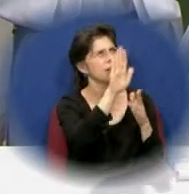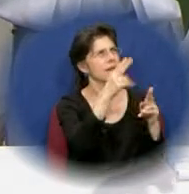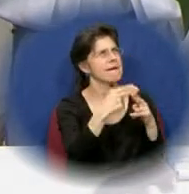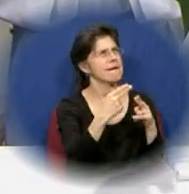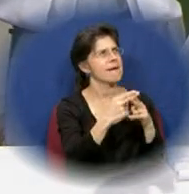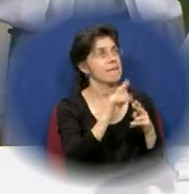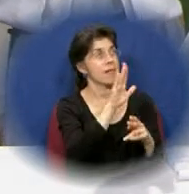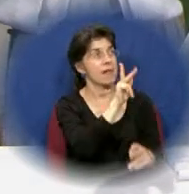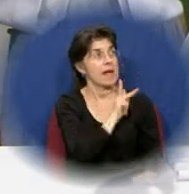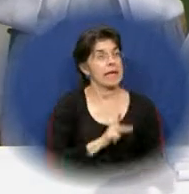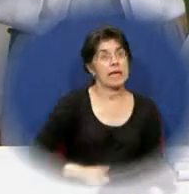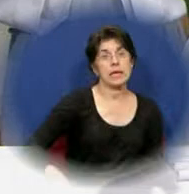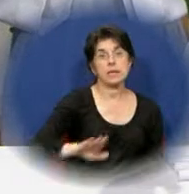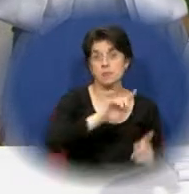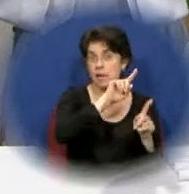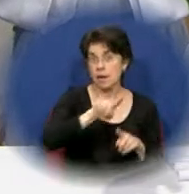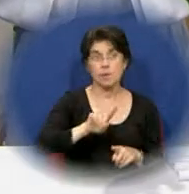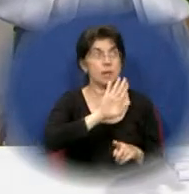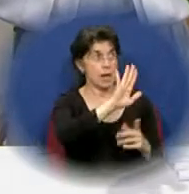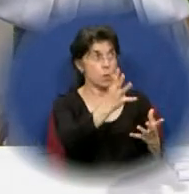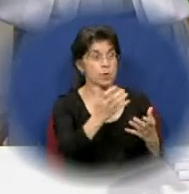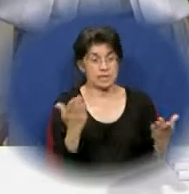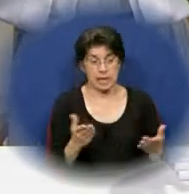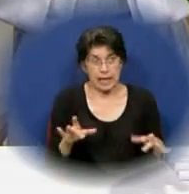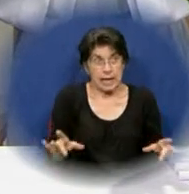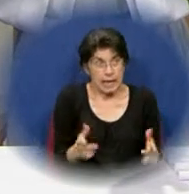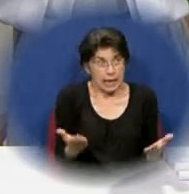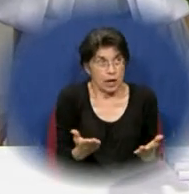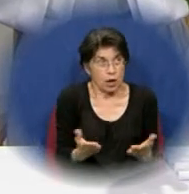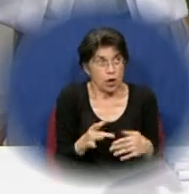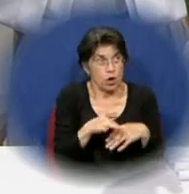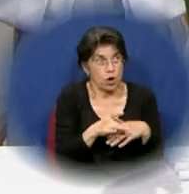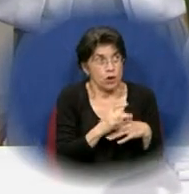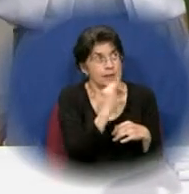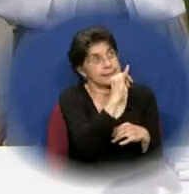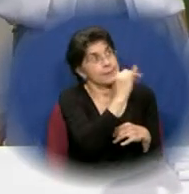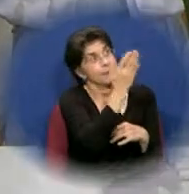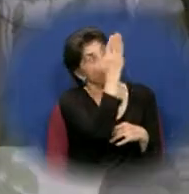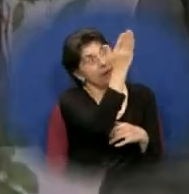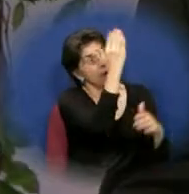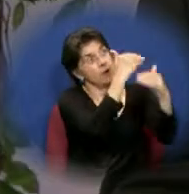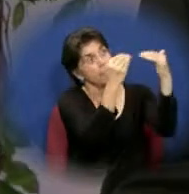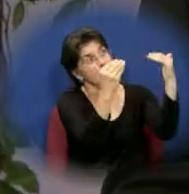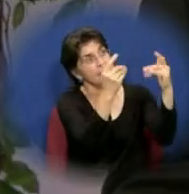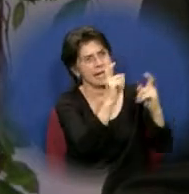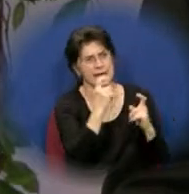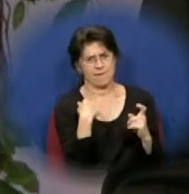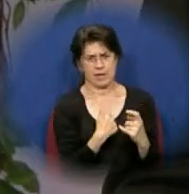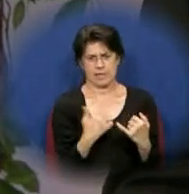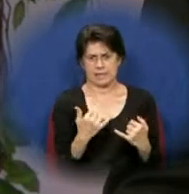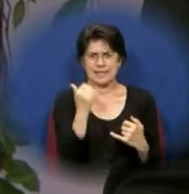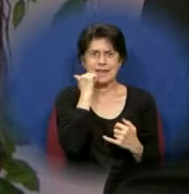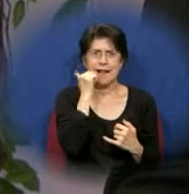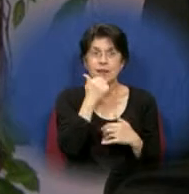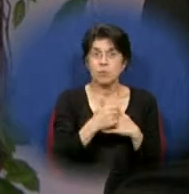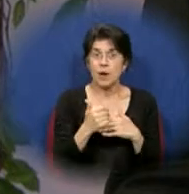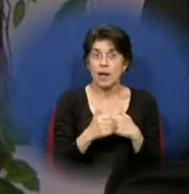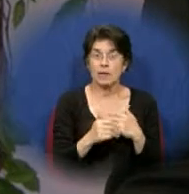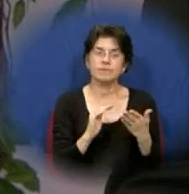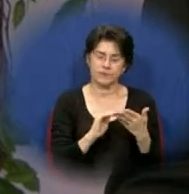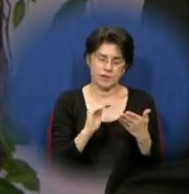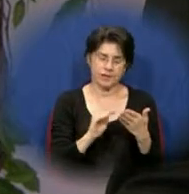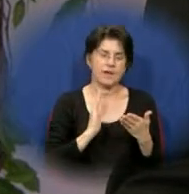Thy kingdom come, thy will be done, on earth as it is in heaven. Give us this day our daily bread, and forgive us